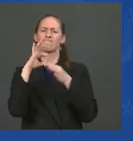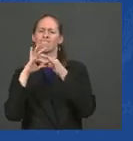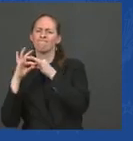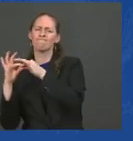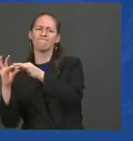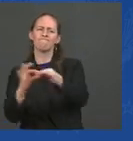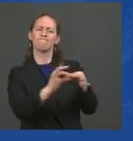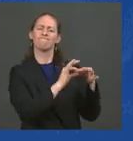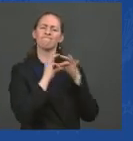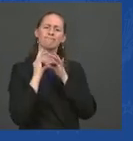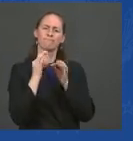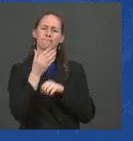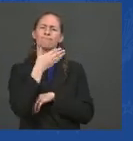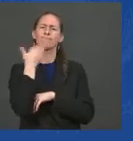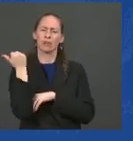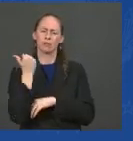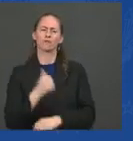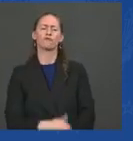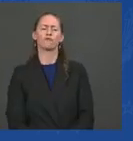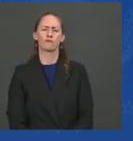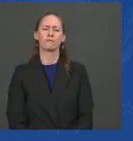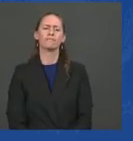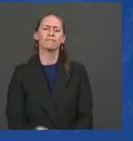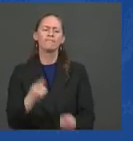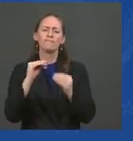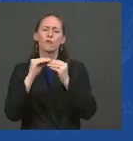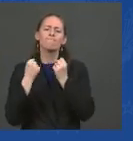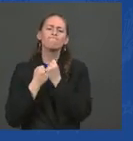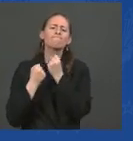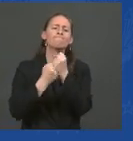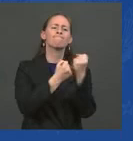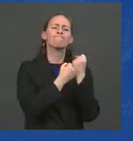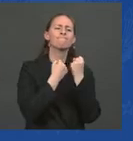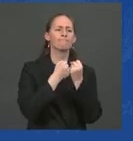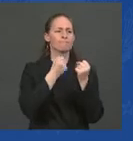allies and partners in our shared values.